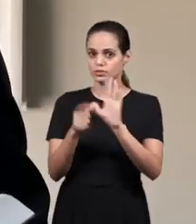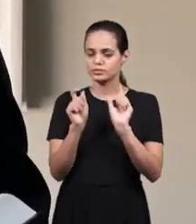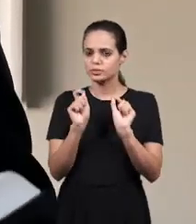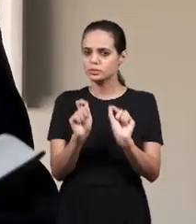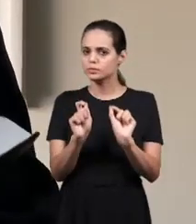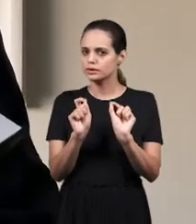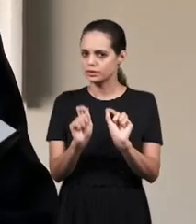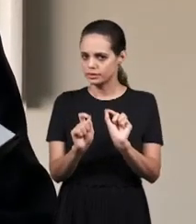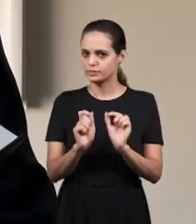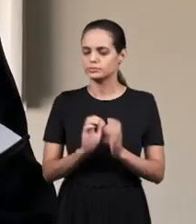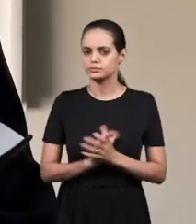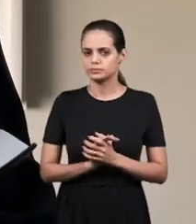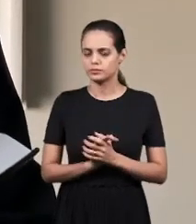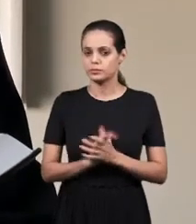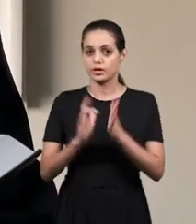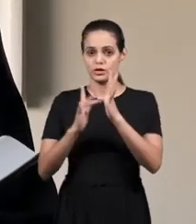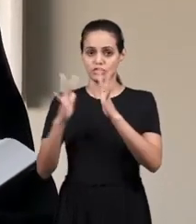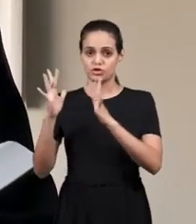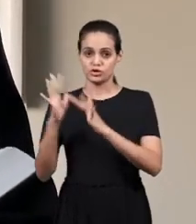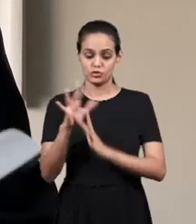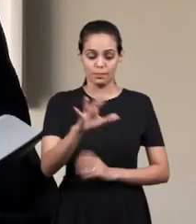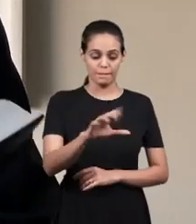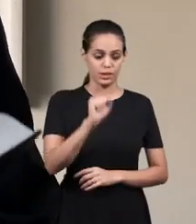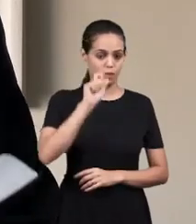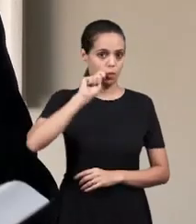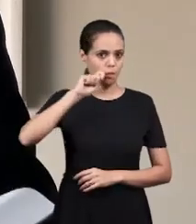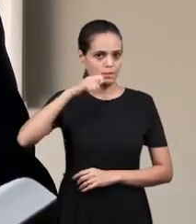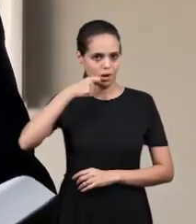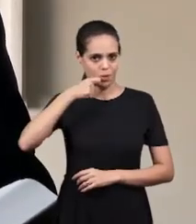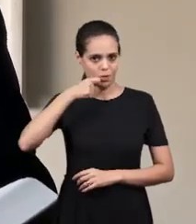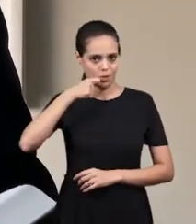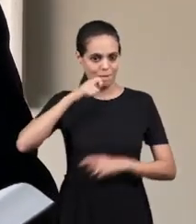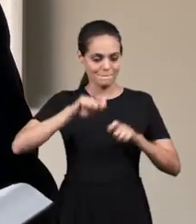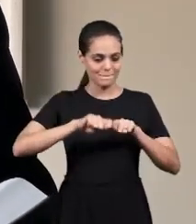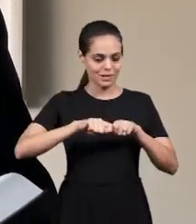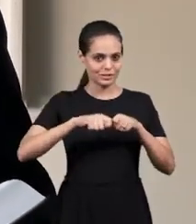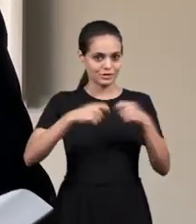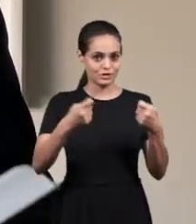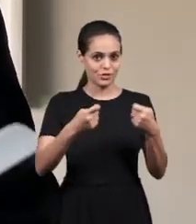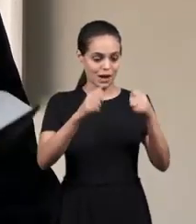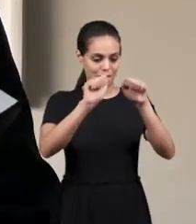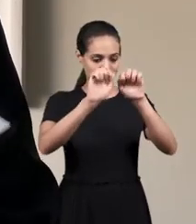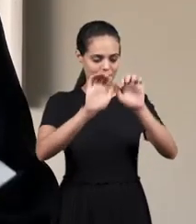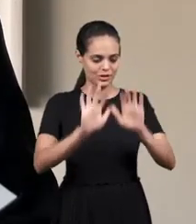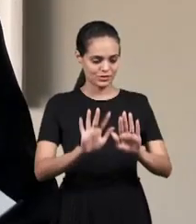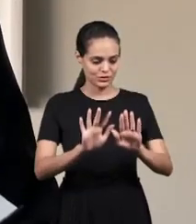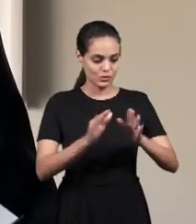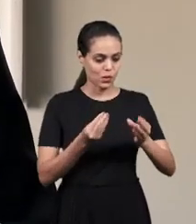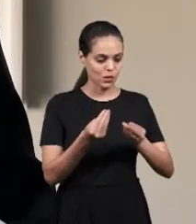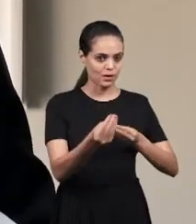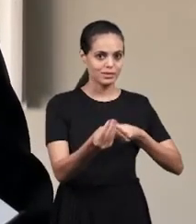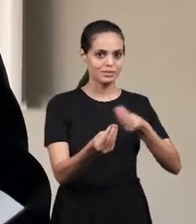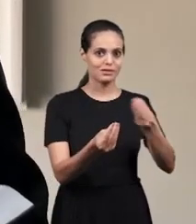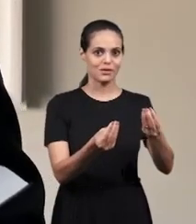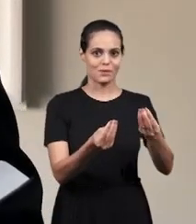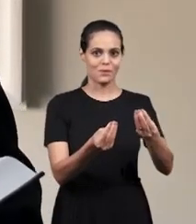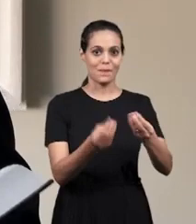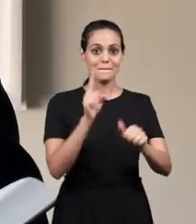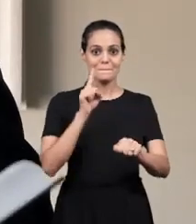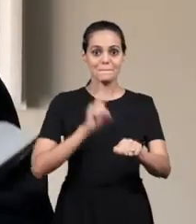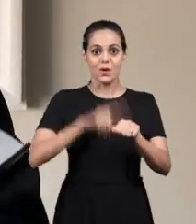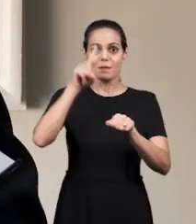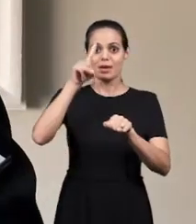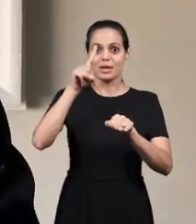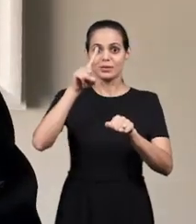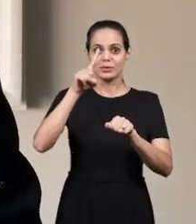it, and gave it to them. And instantly, they recognized him, because they had already seen the Lord Jesus during